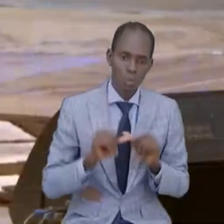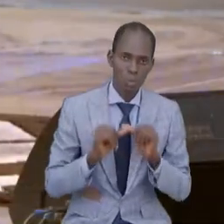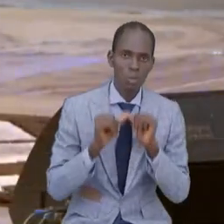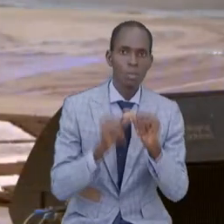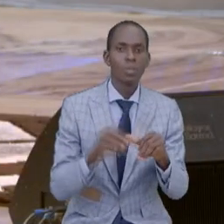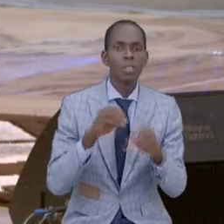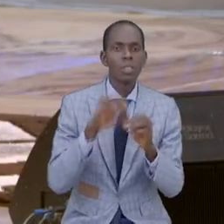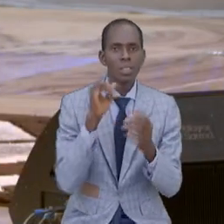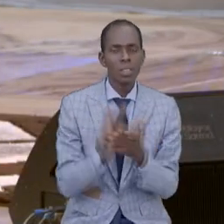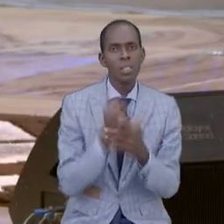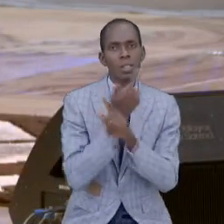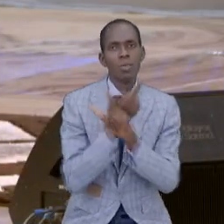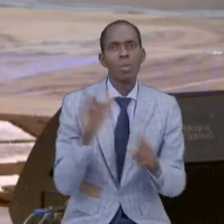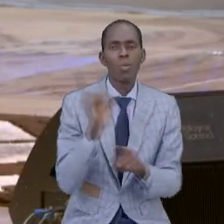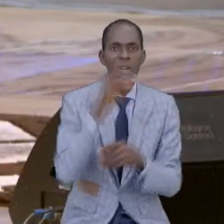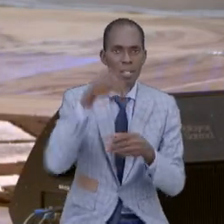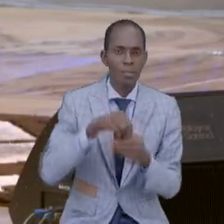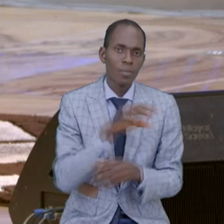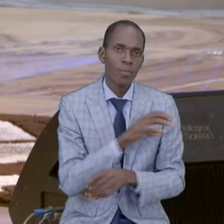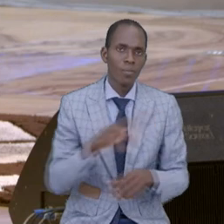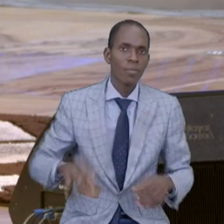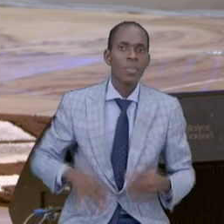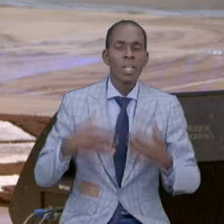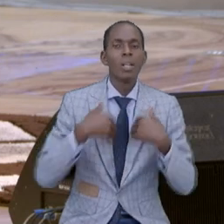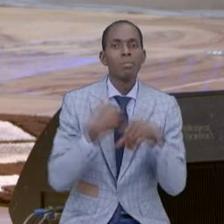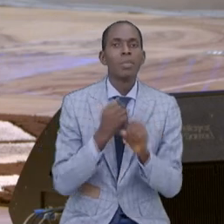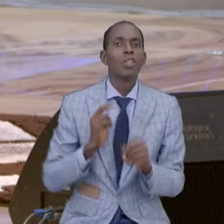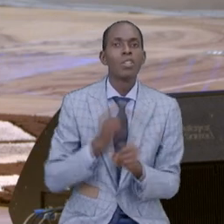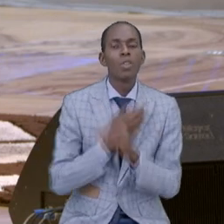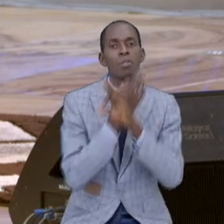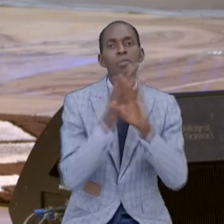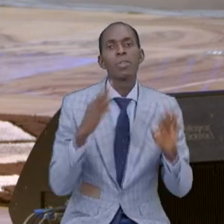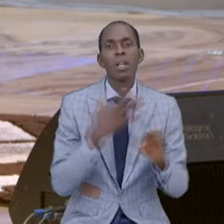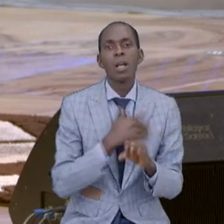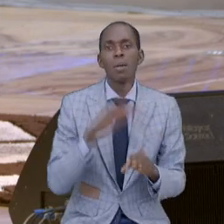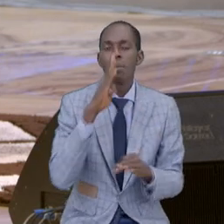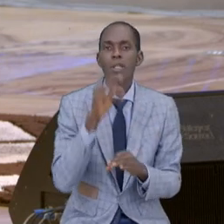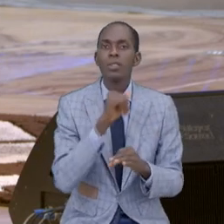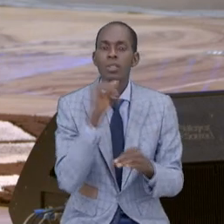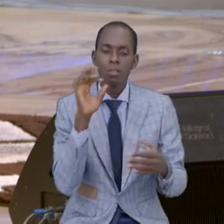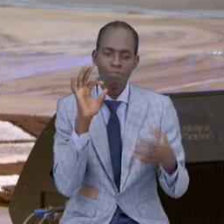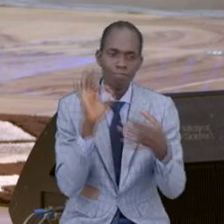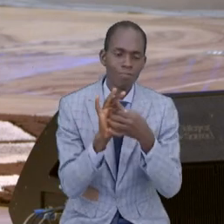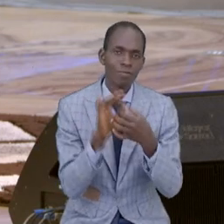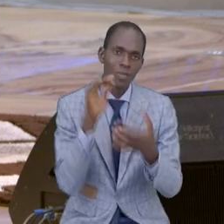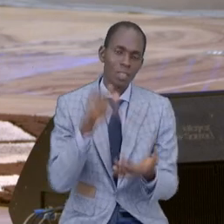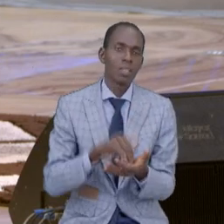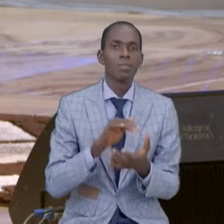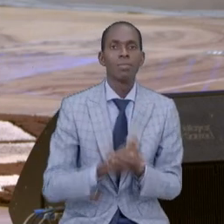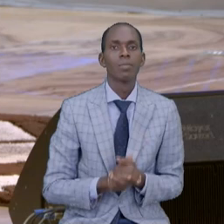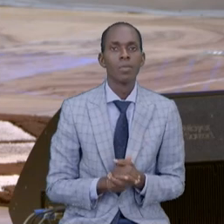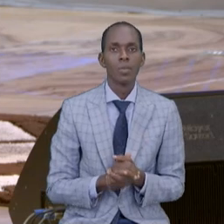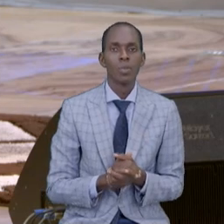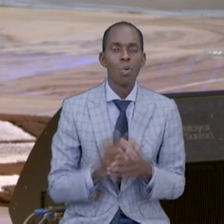that liberty wherewith Christ has made us free, and be not entangled again of